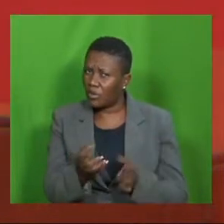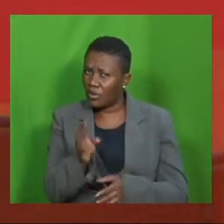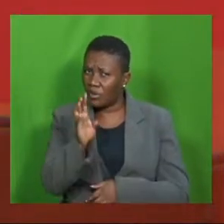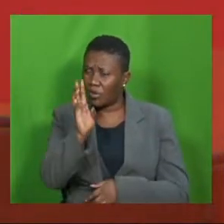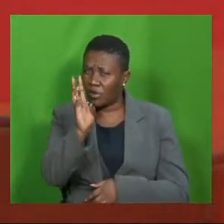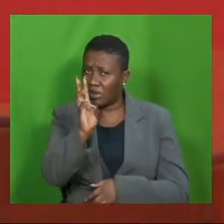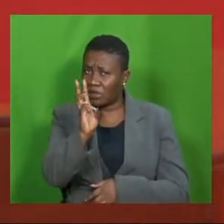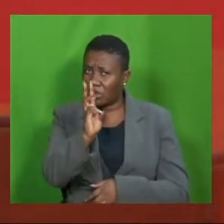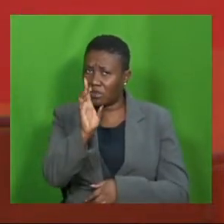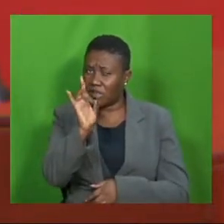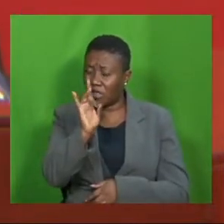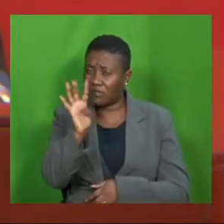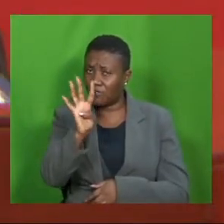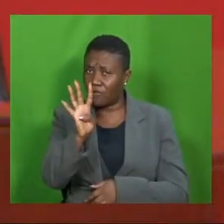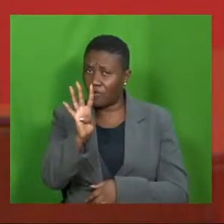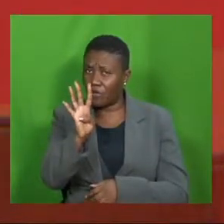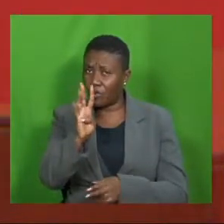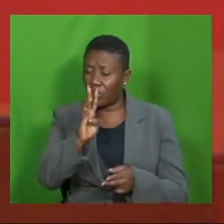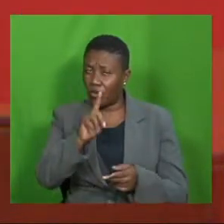684.